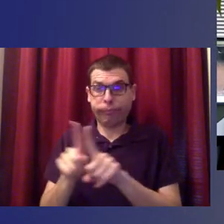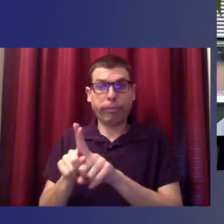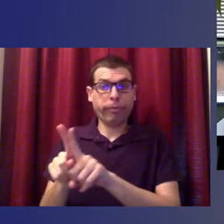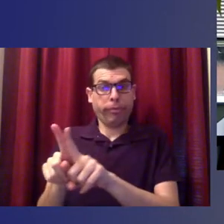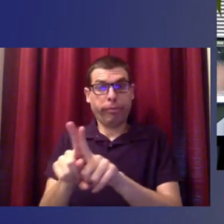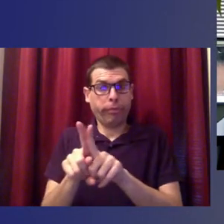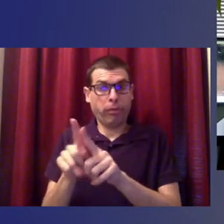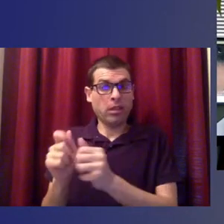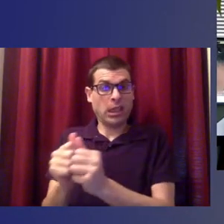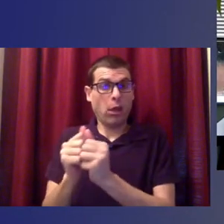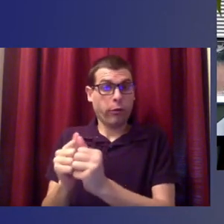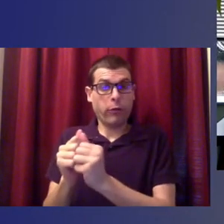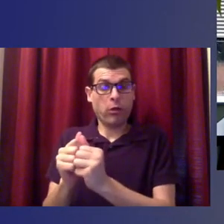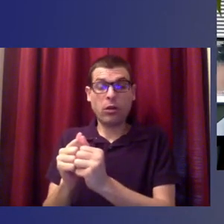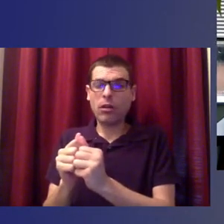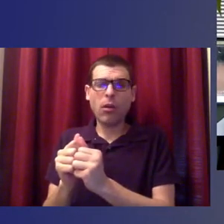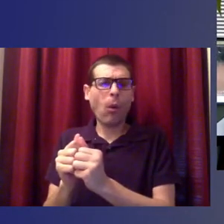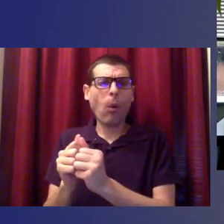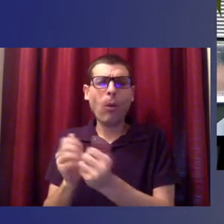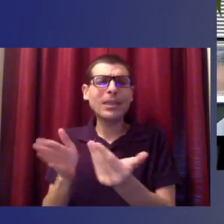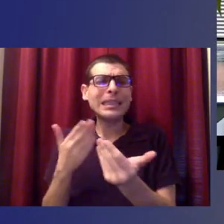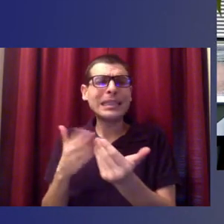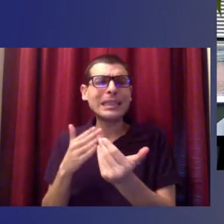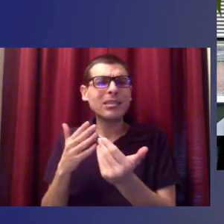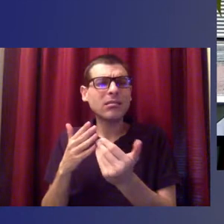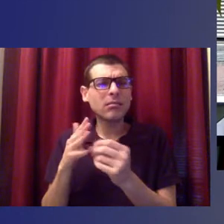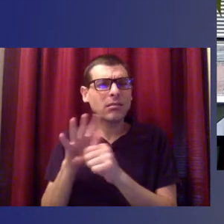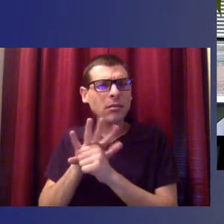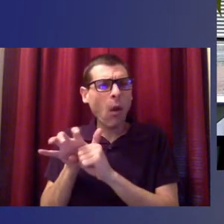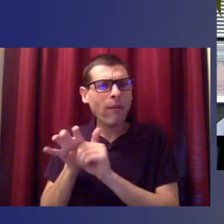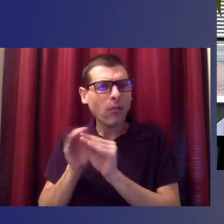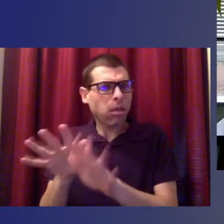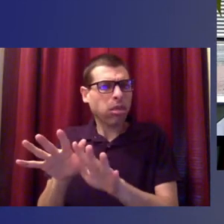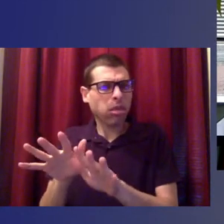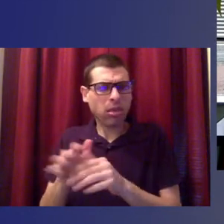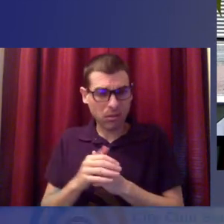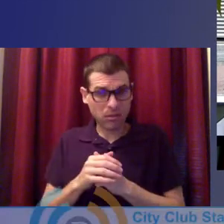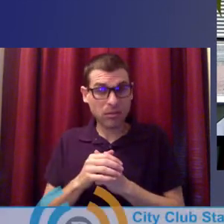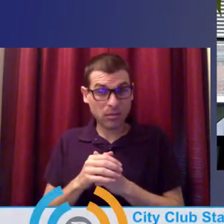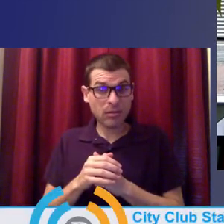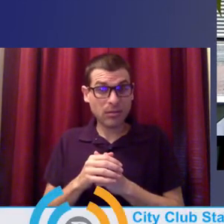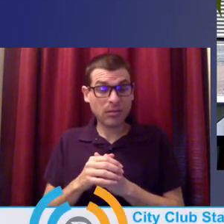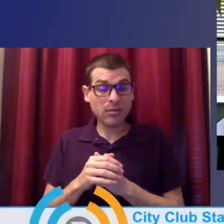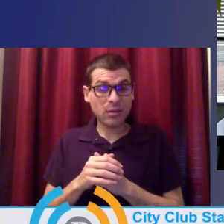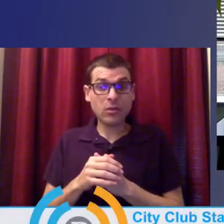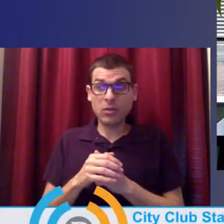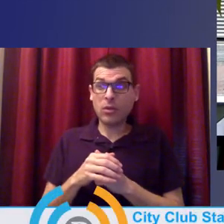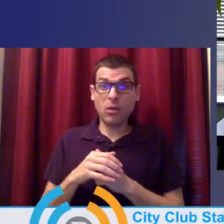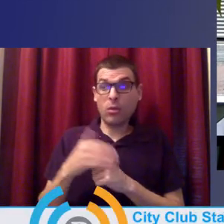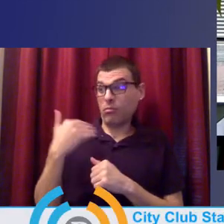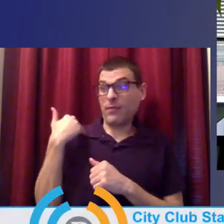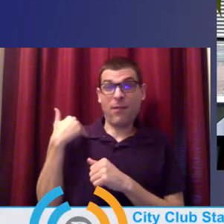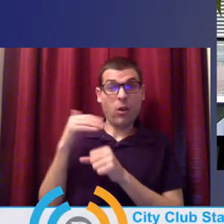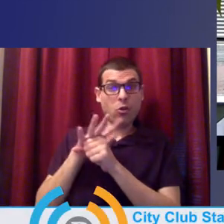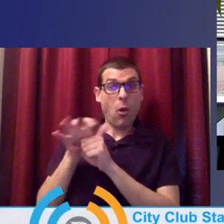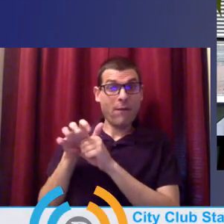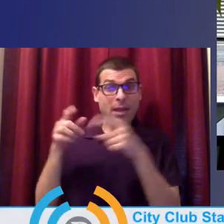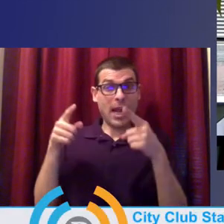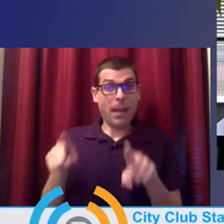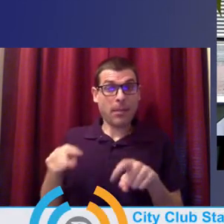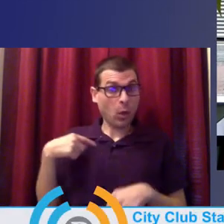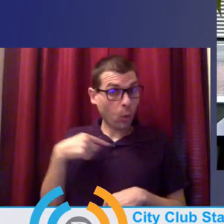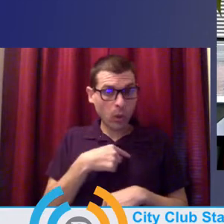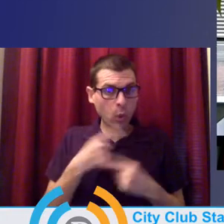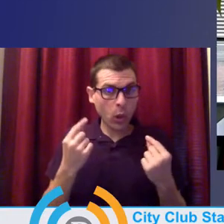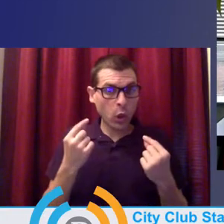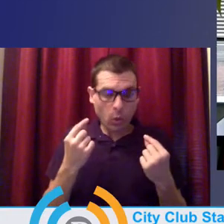for COVID spread. And that's why the minute COVID hit our community, we quickly moved